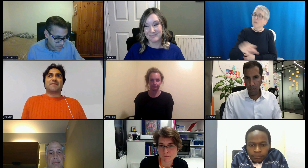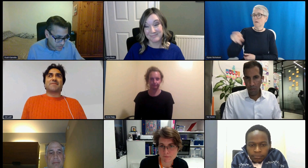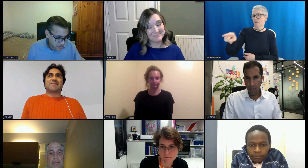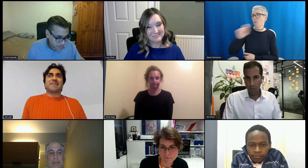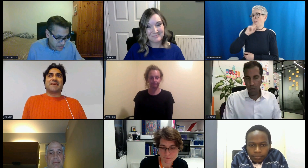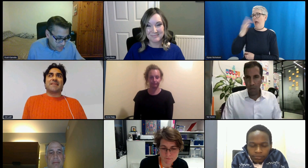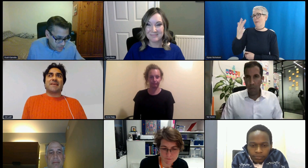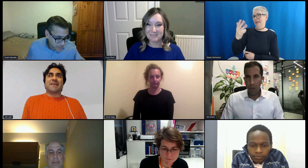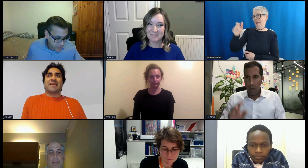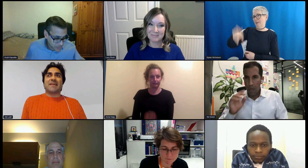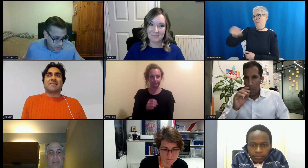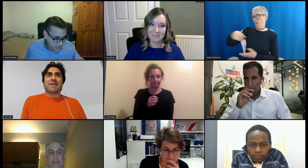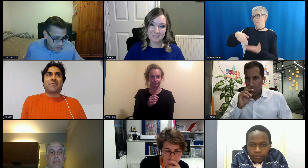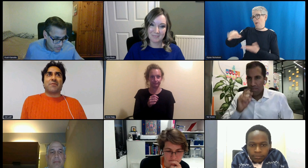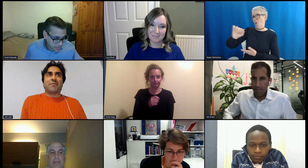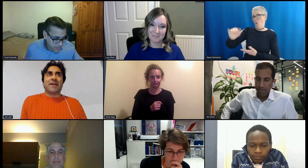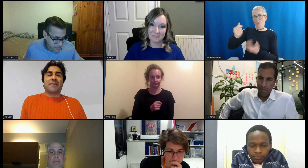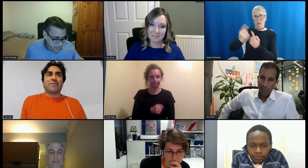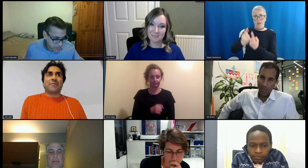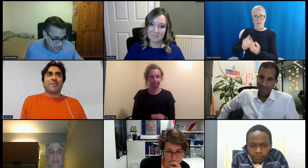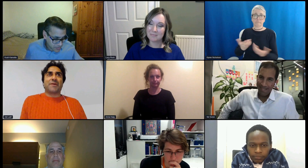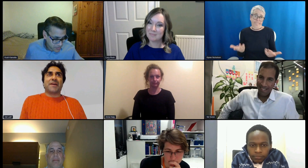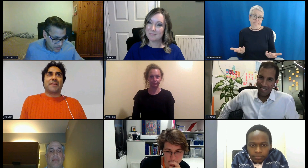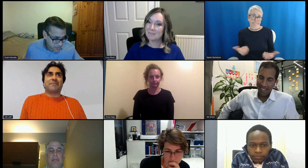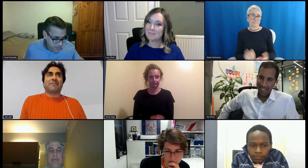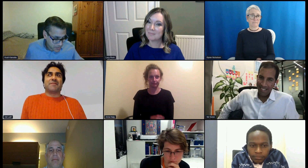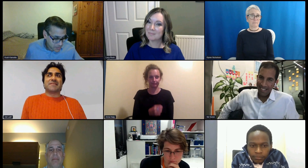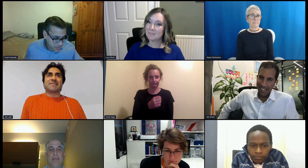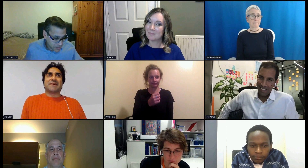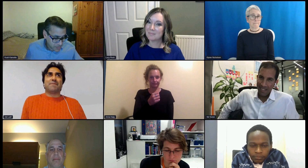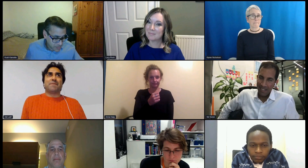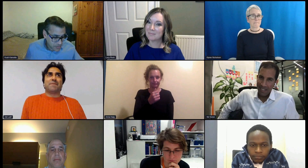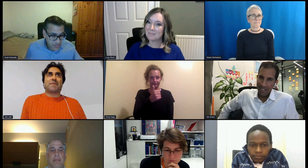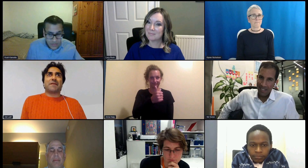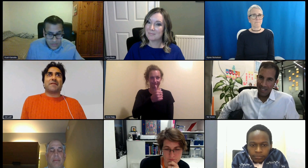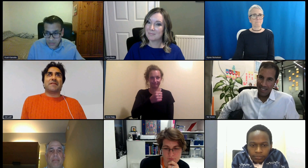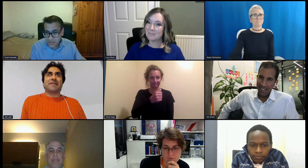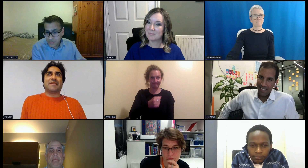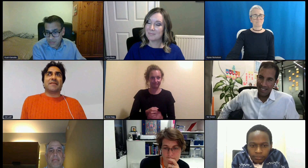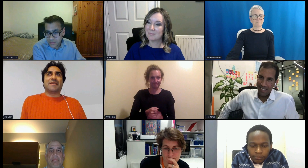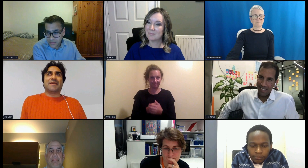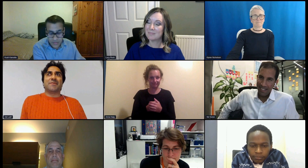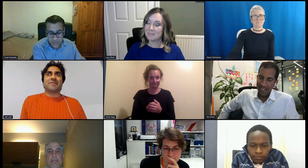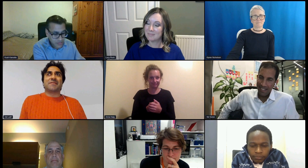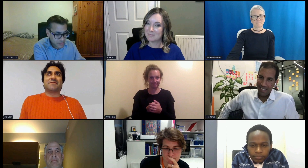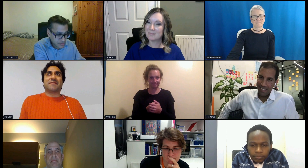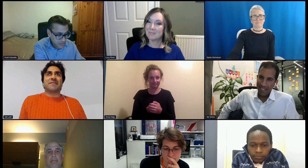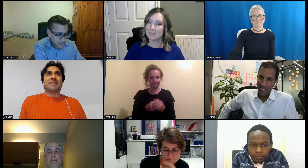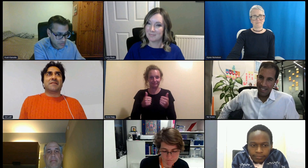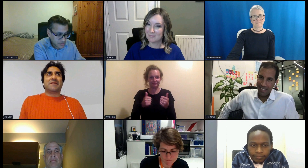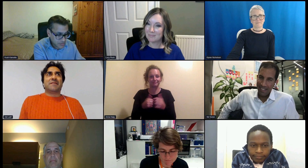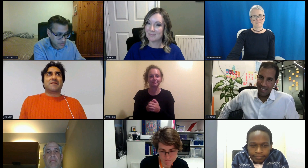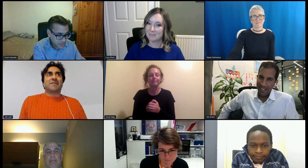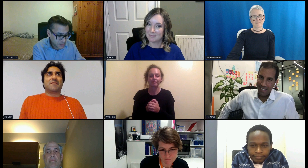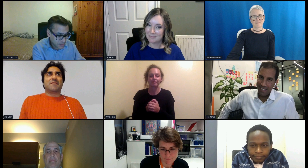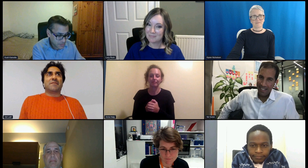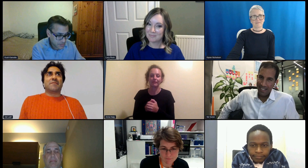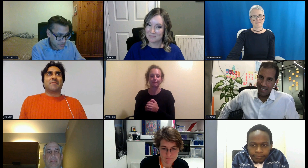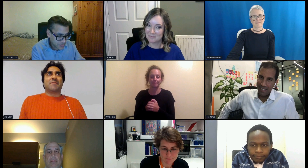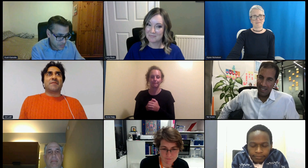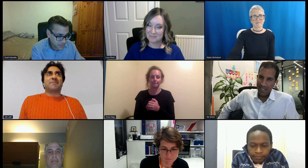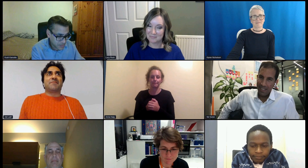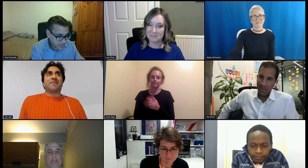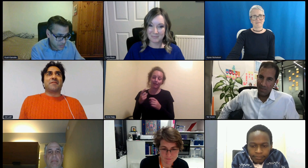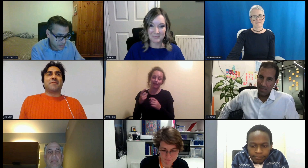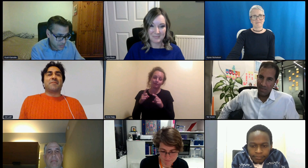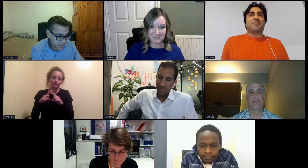That's amazing. And I guess what we get from this is, you know, different approaches